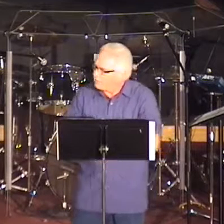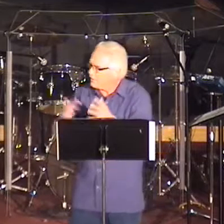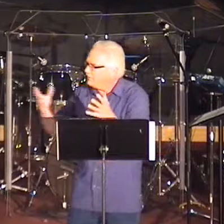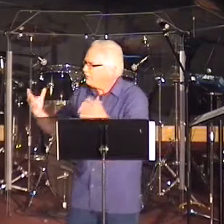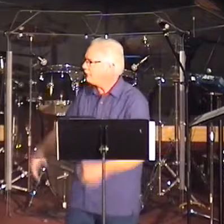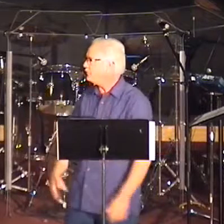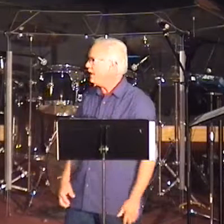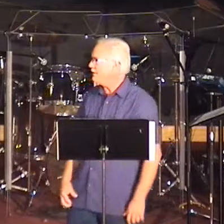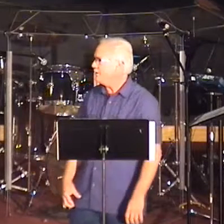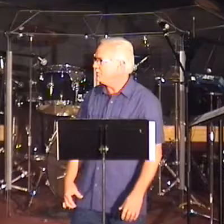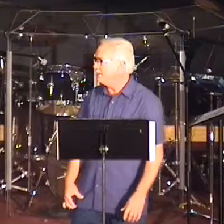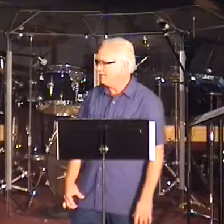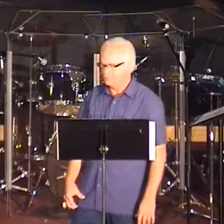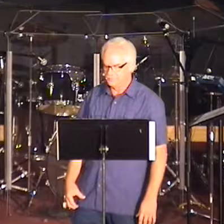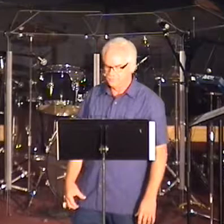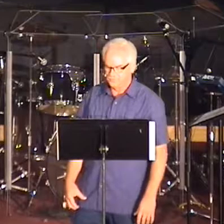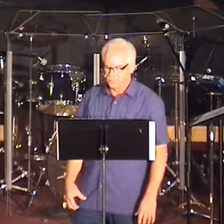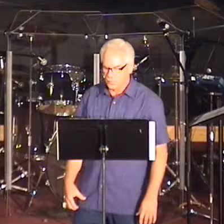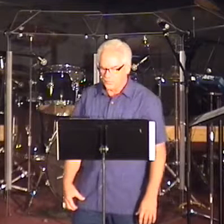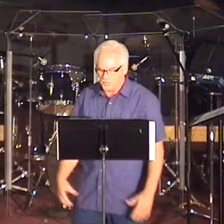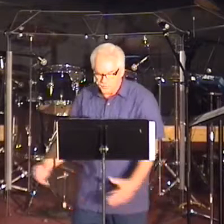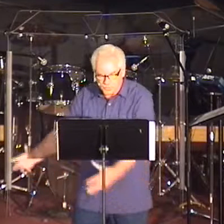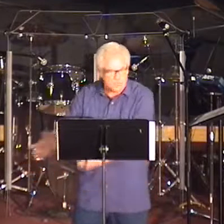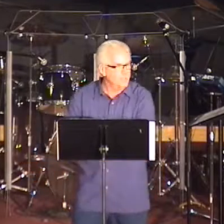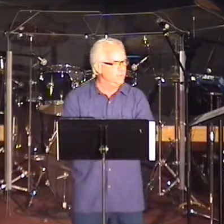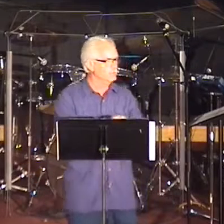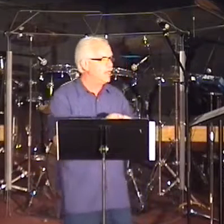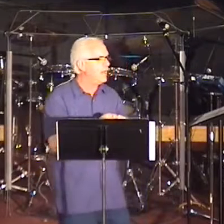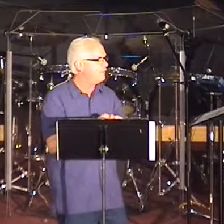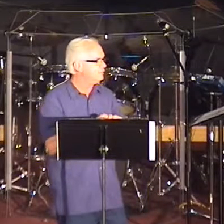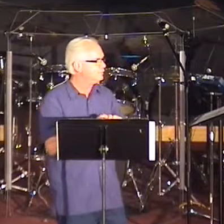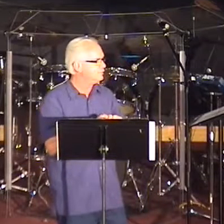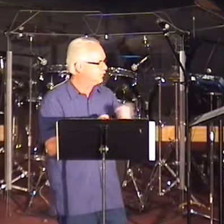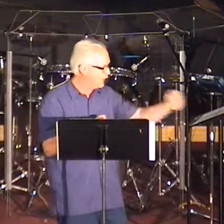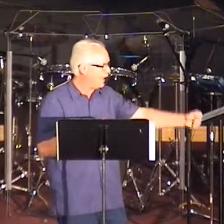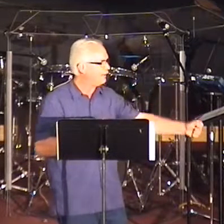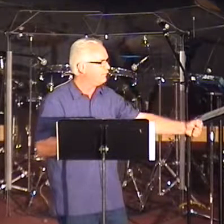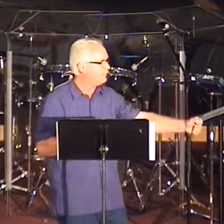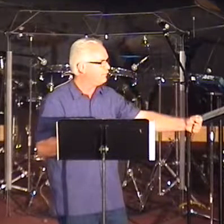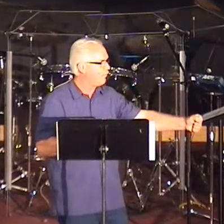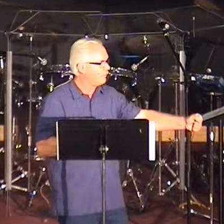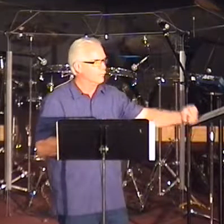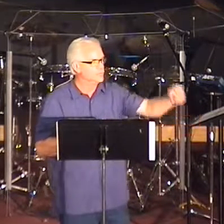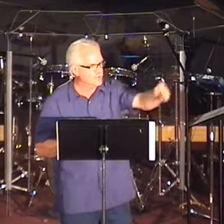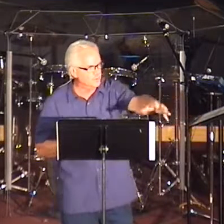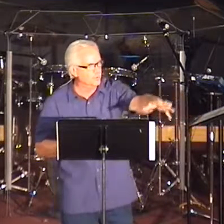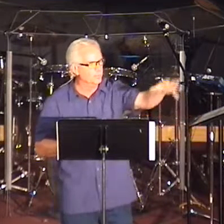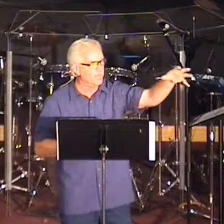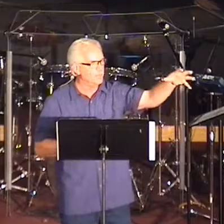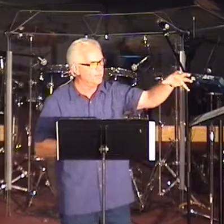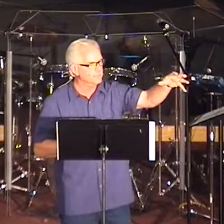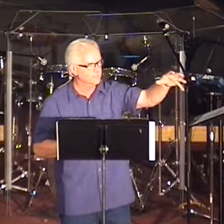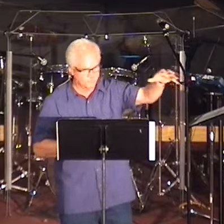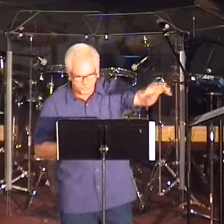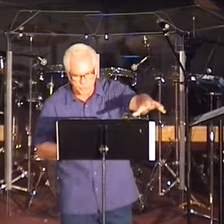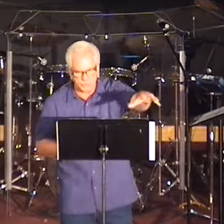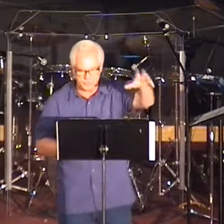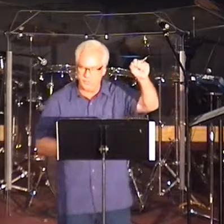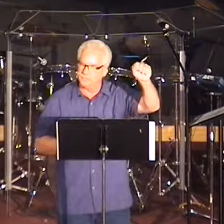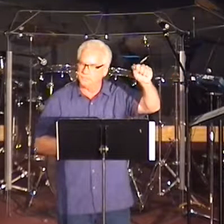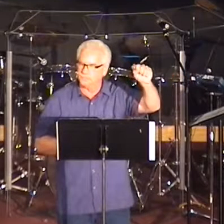It plays right into the devil's hands, doesn't it? Because he wants to steal your time from God. He wants to steal your money from